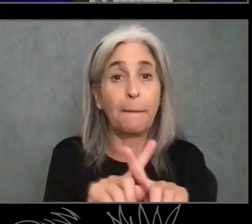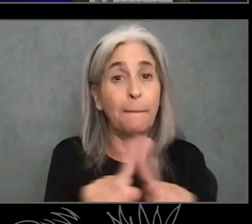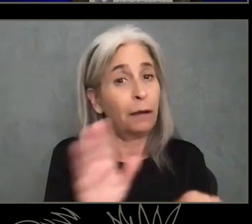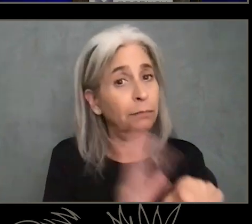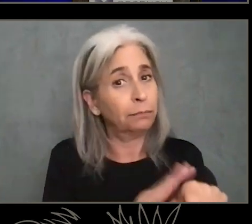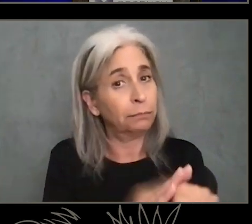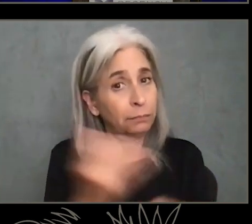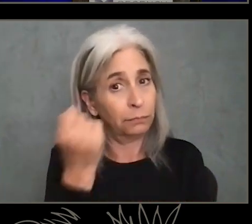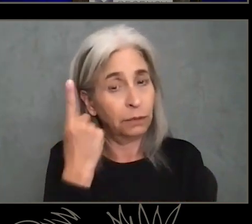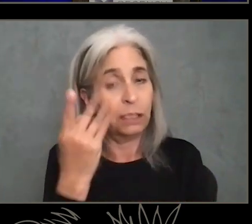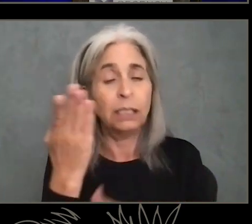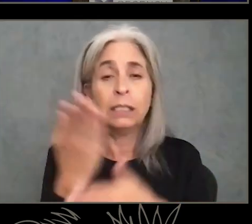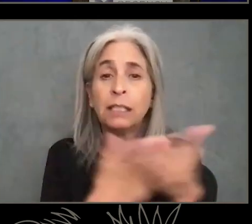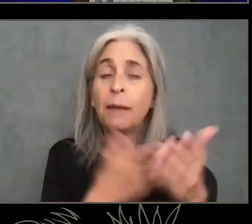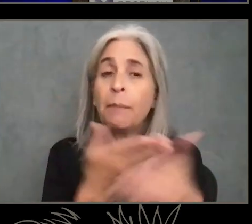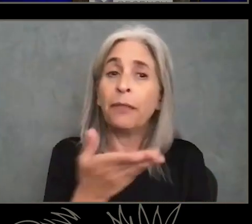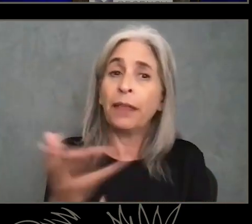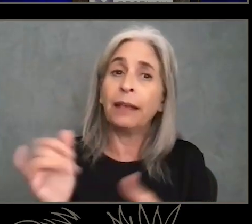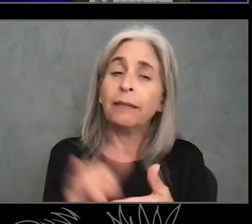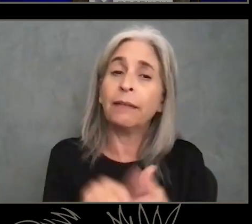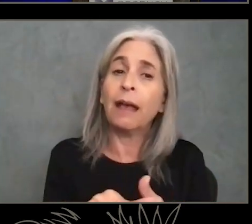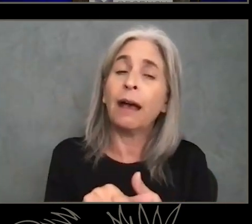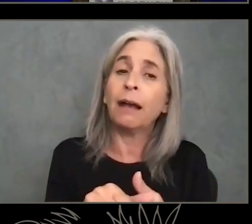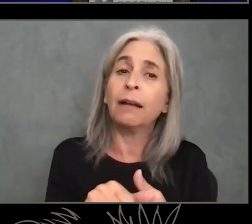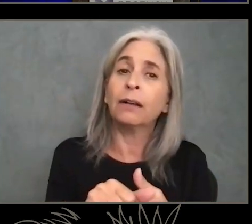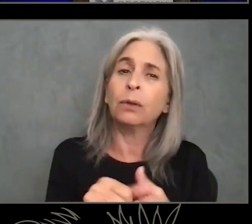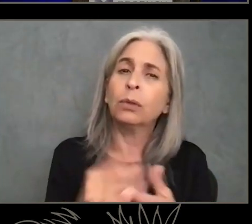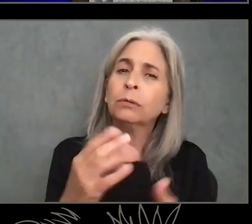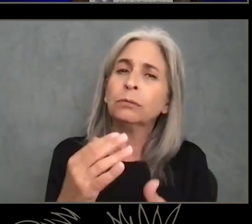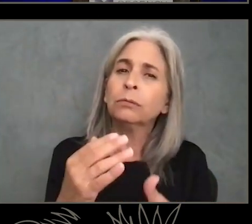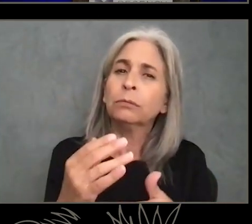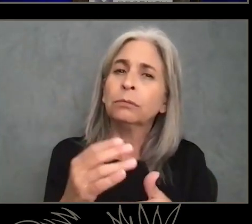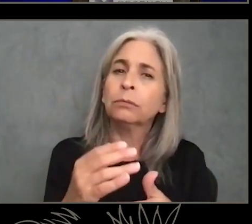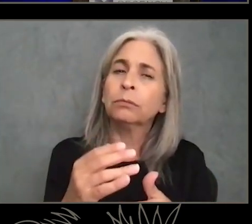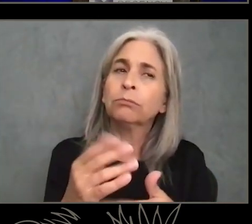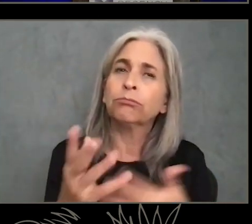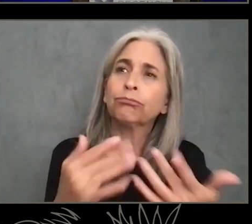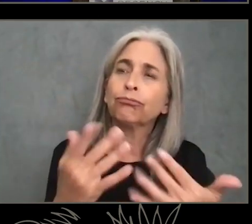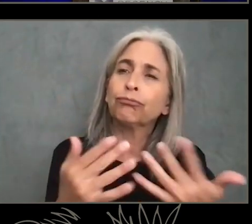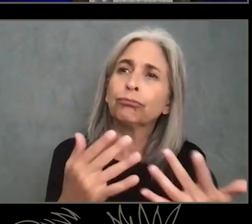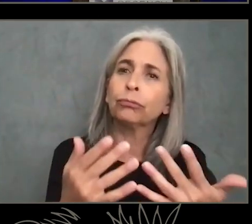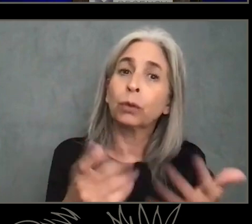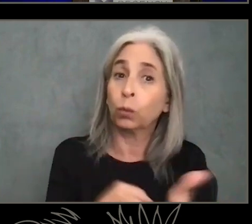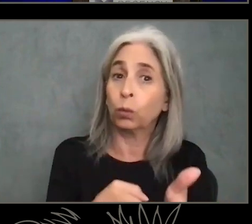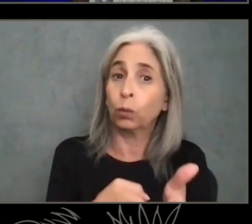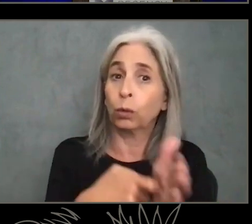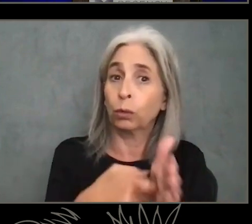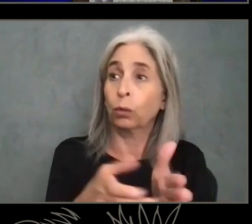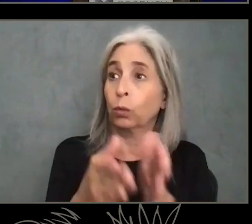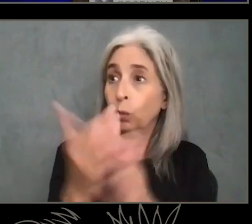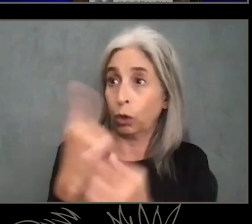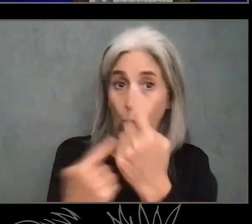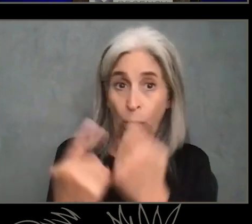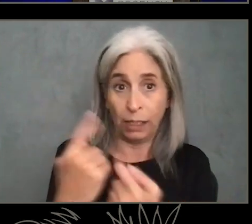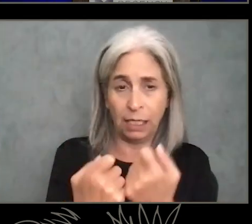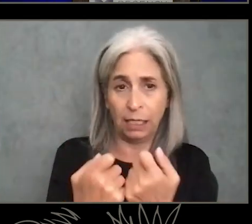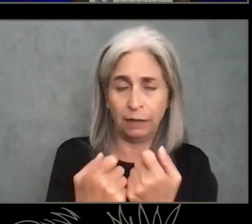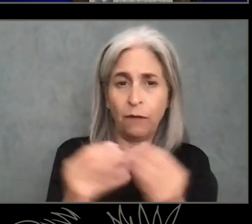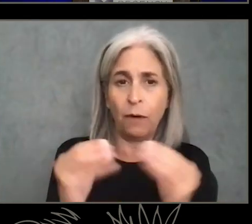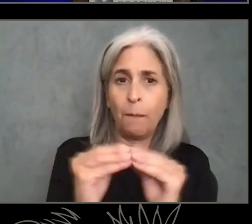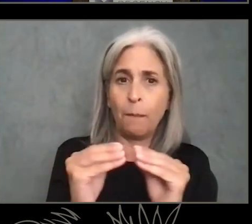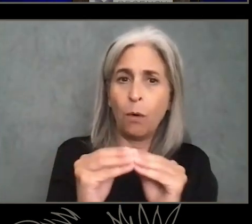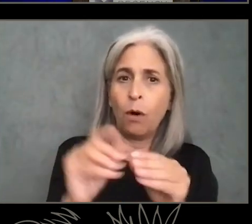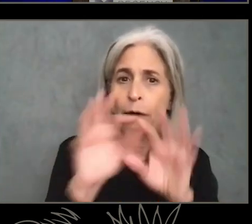some things that were kind of across the board that were requested as more